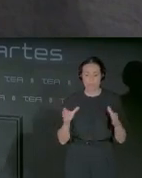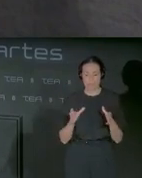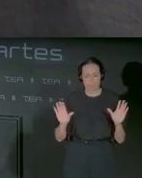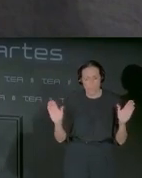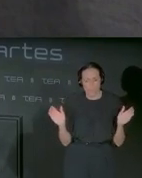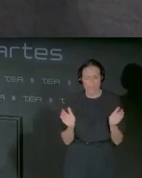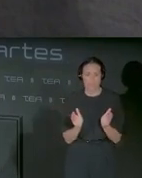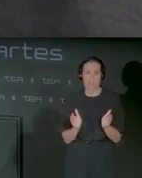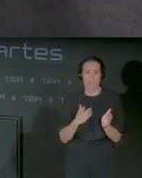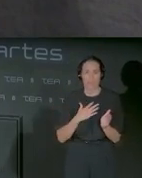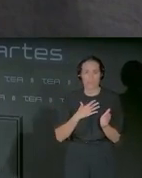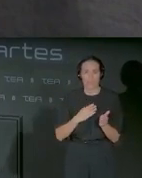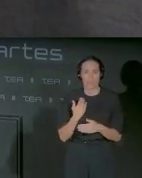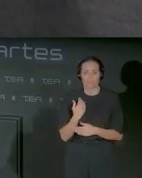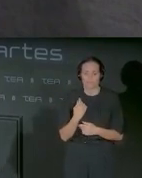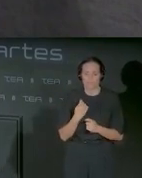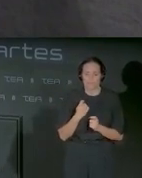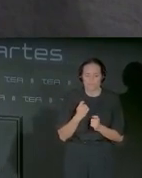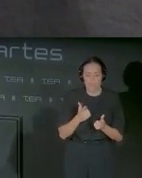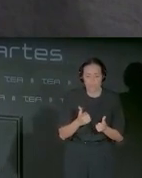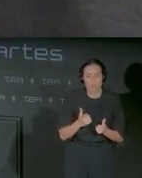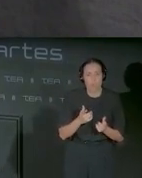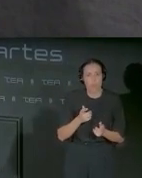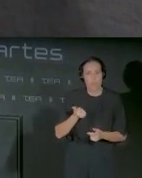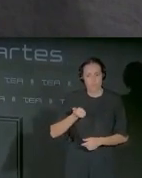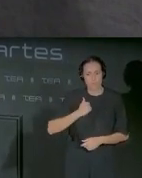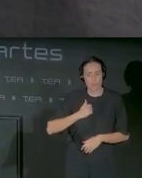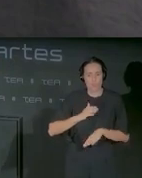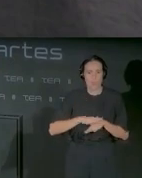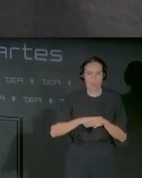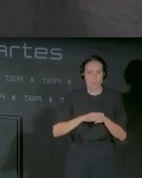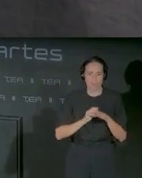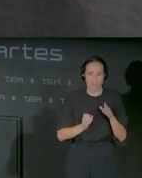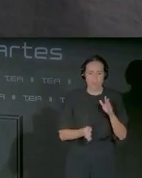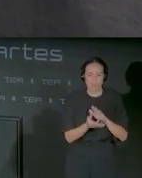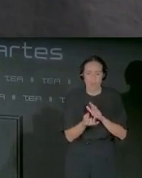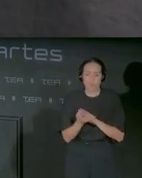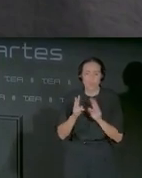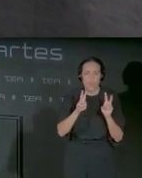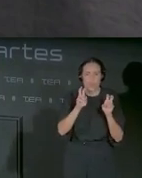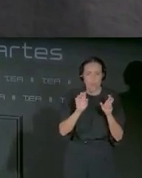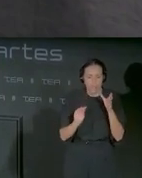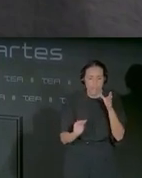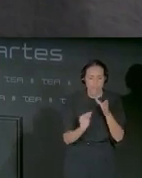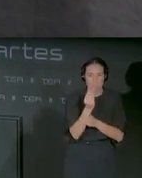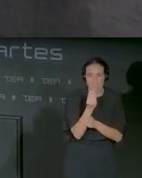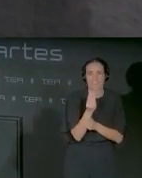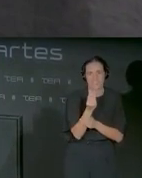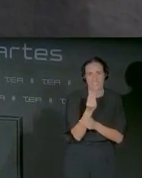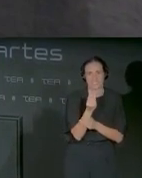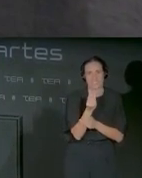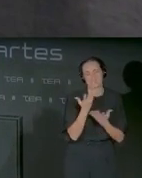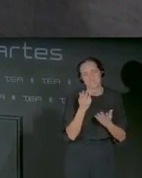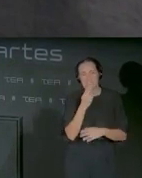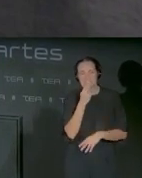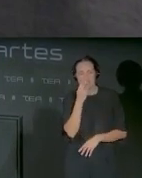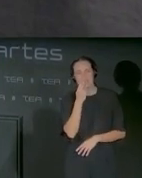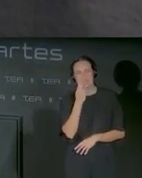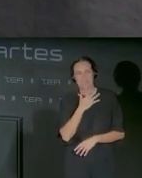quite interesting if something could come out of it, but I'm somewhat skeptical if it would work similar to movies, because